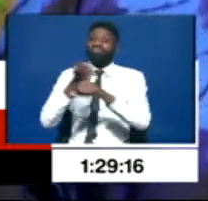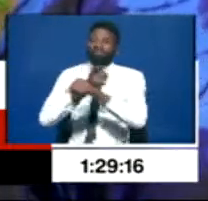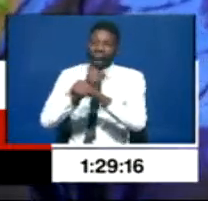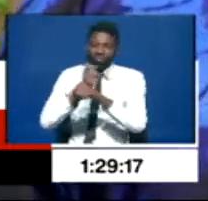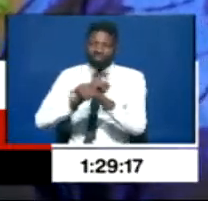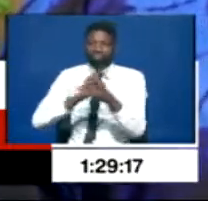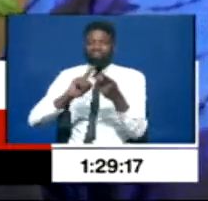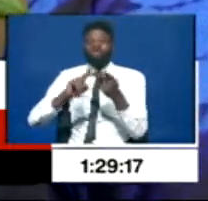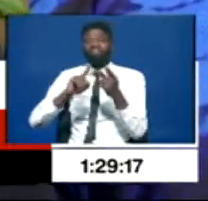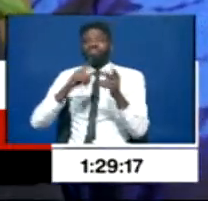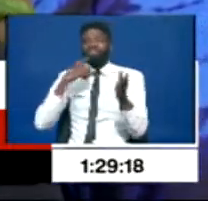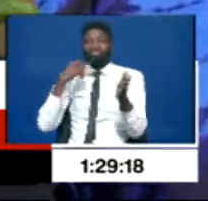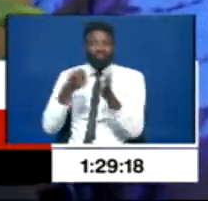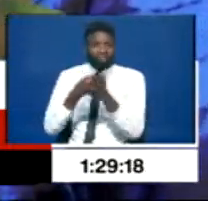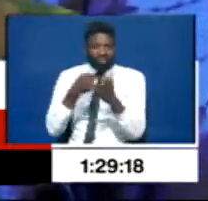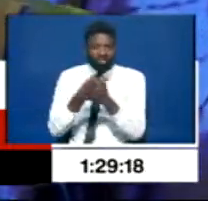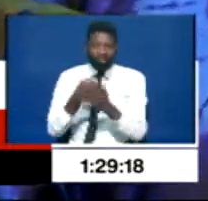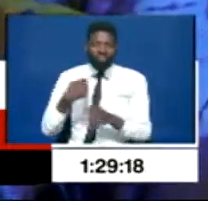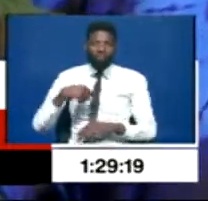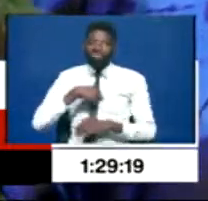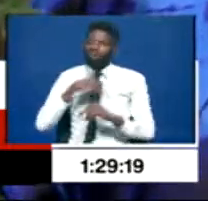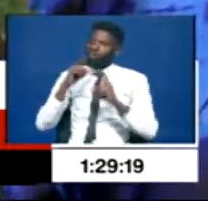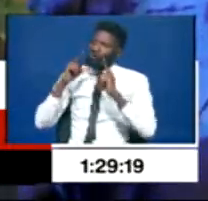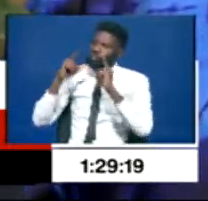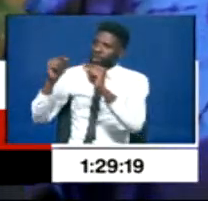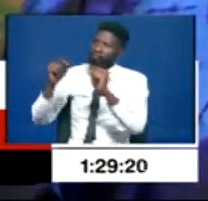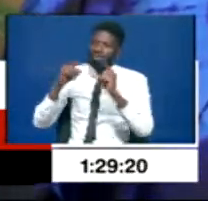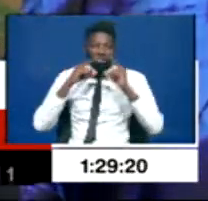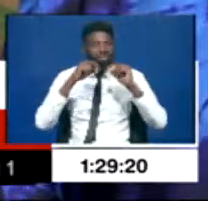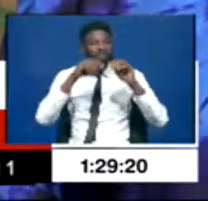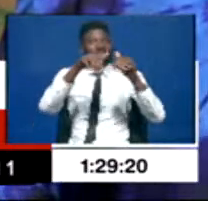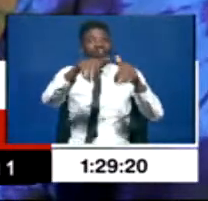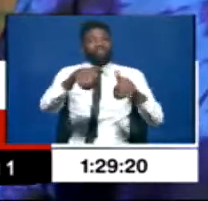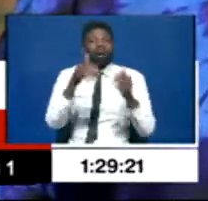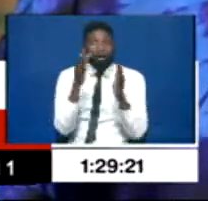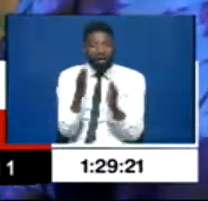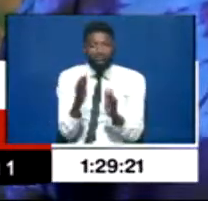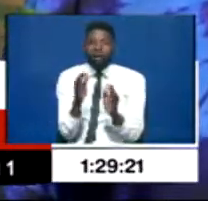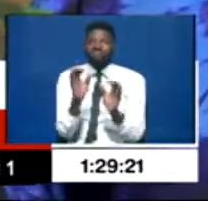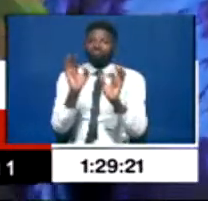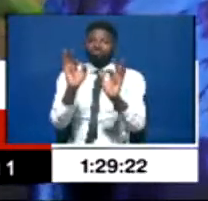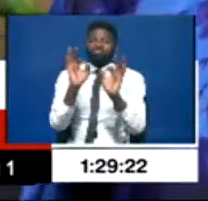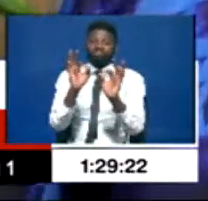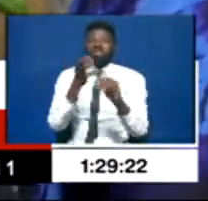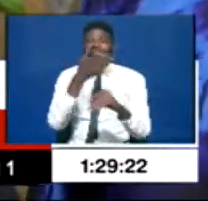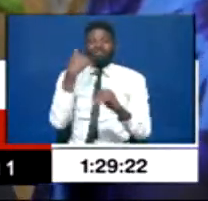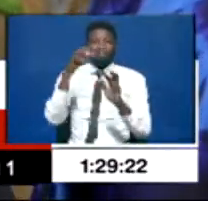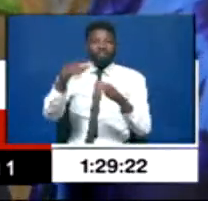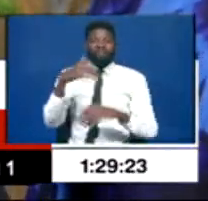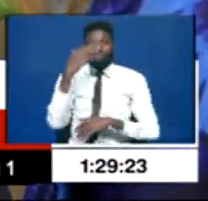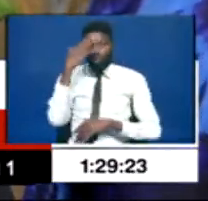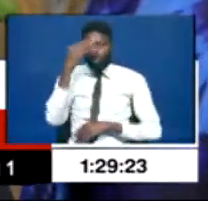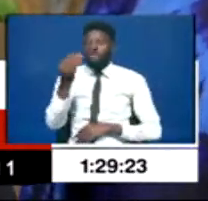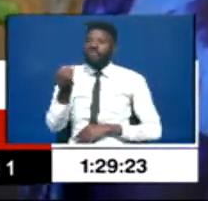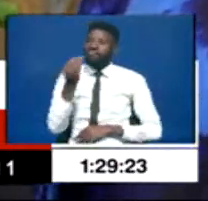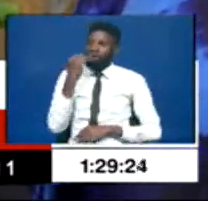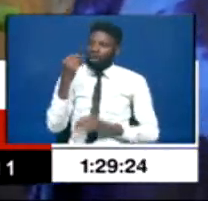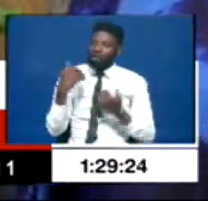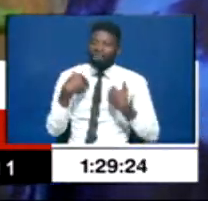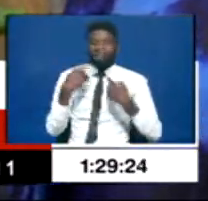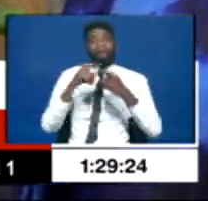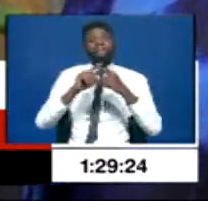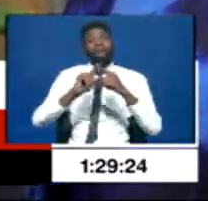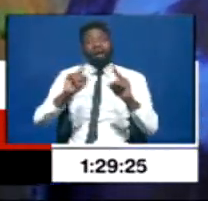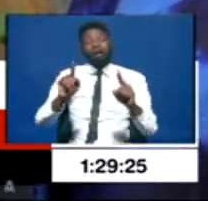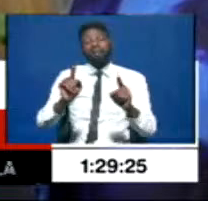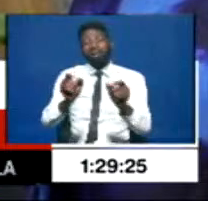maharagwe. Tunaenda tukiwaambia wakulima, hii ni kitu ambayo ni mzuri kulima hizo vitu kwa sababu ni chakula kweli. Lakini